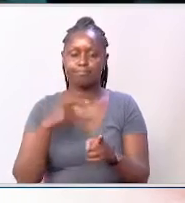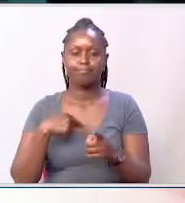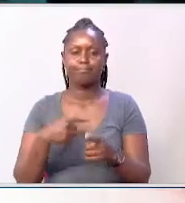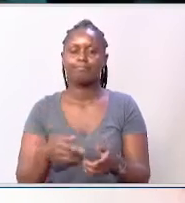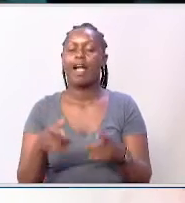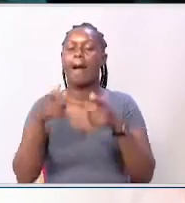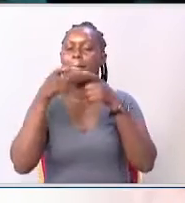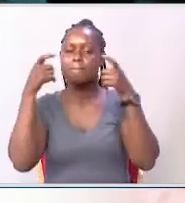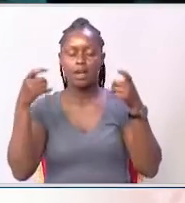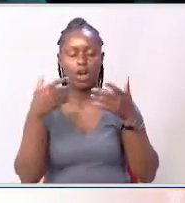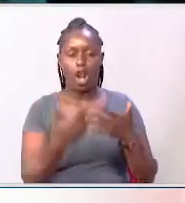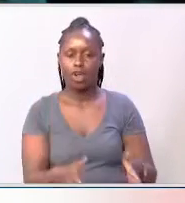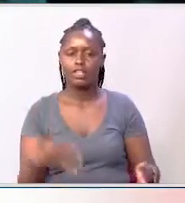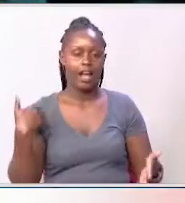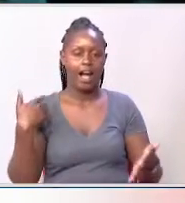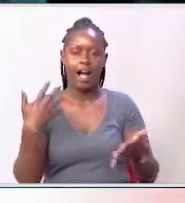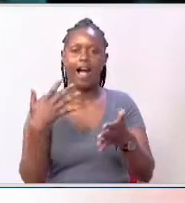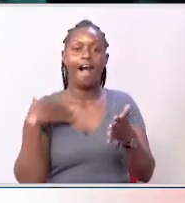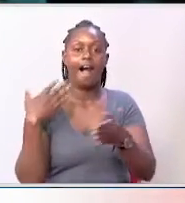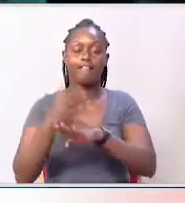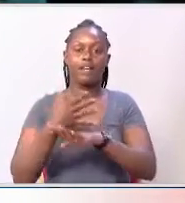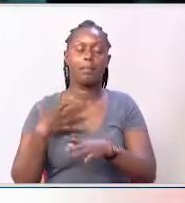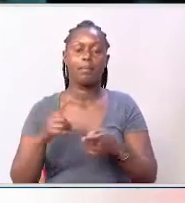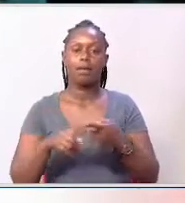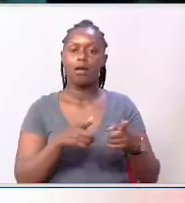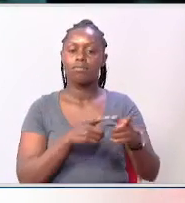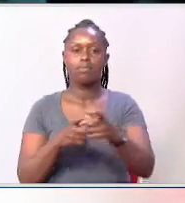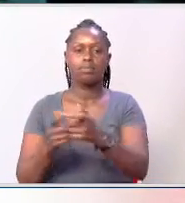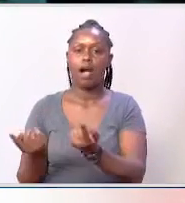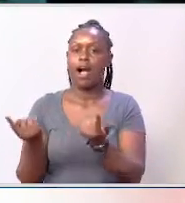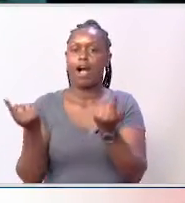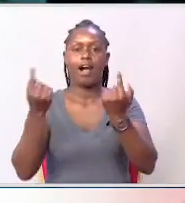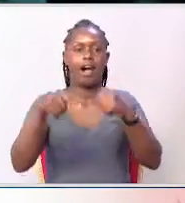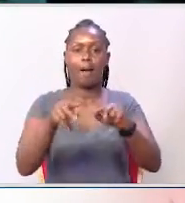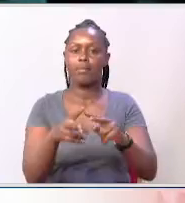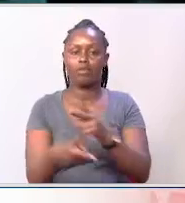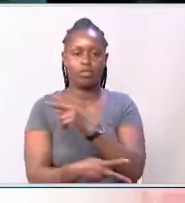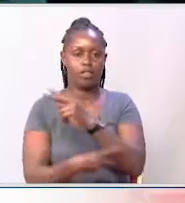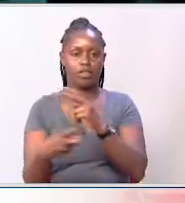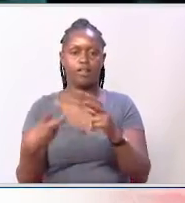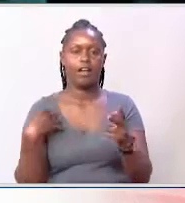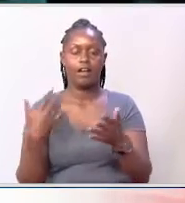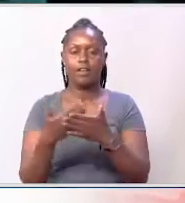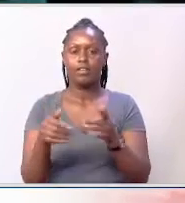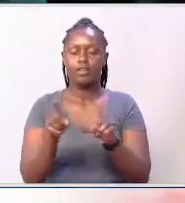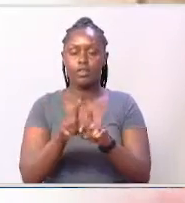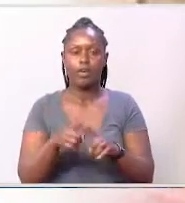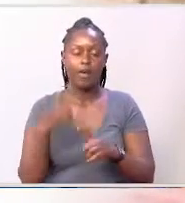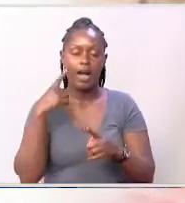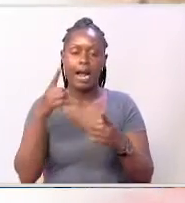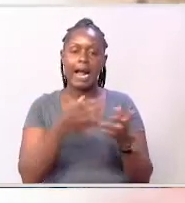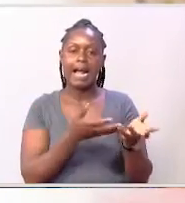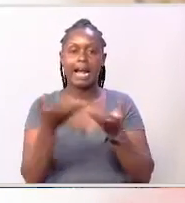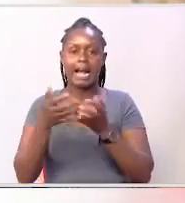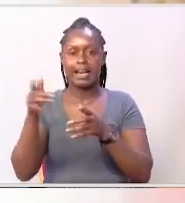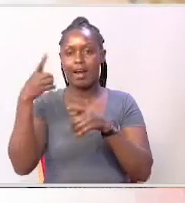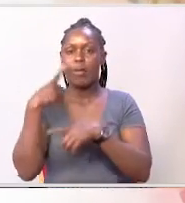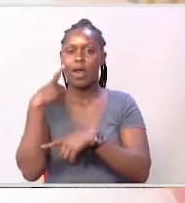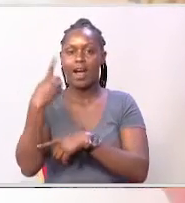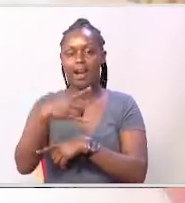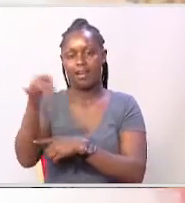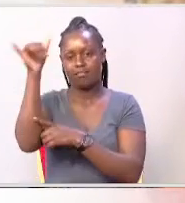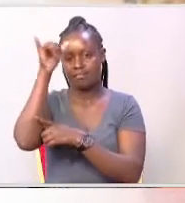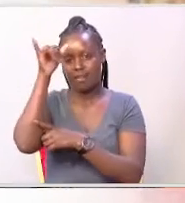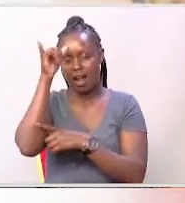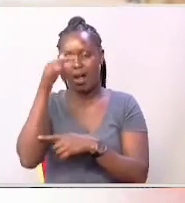losses after bandits staged another attack in their village before making away with more than 100 heads of cattle. According to the residents,